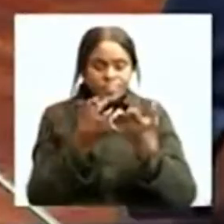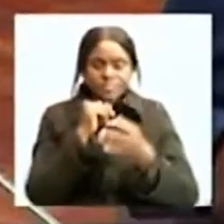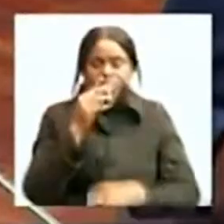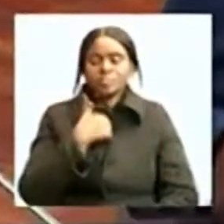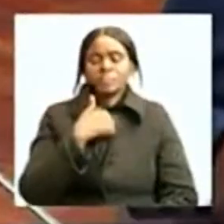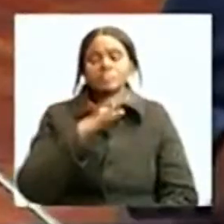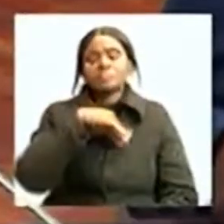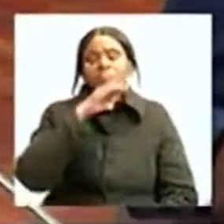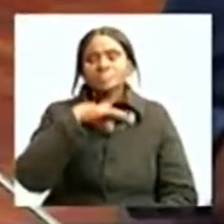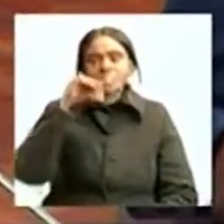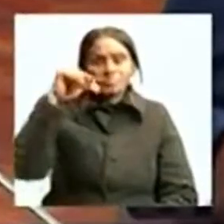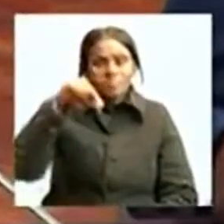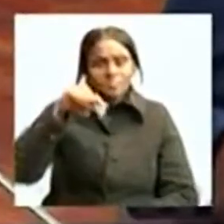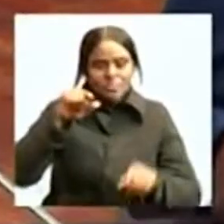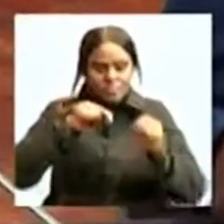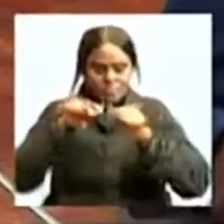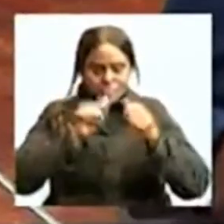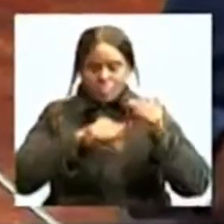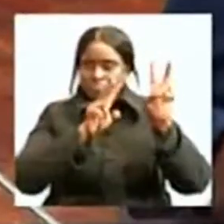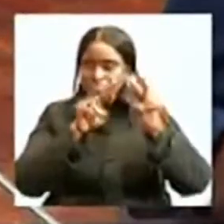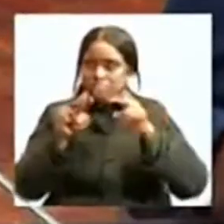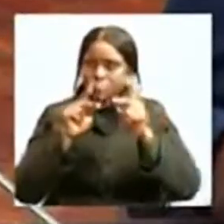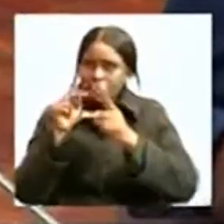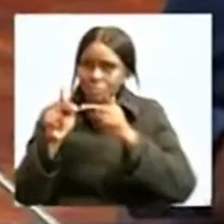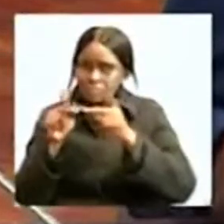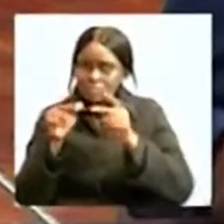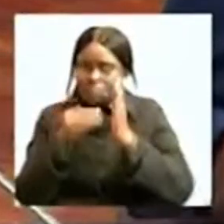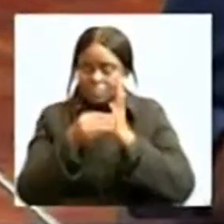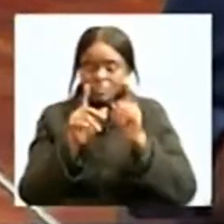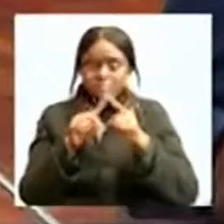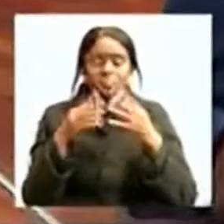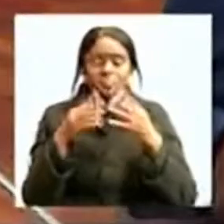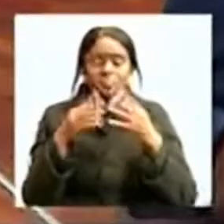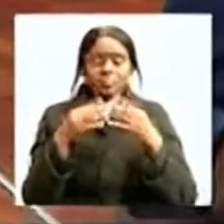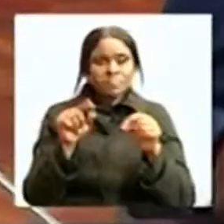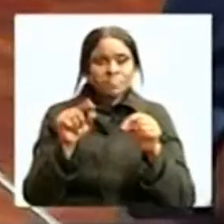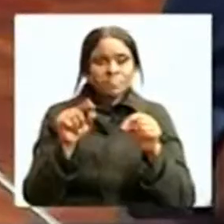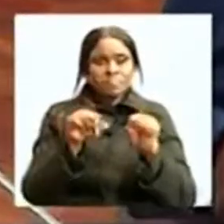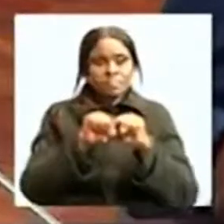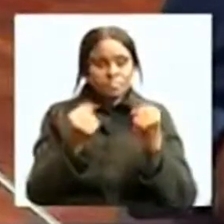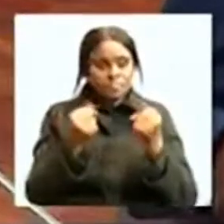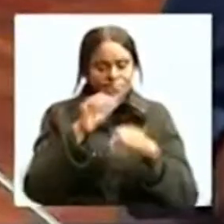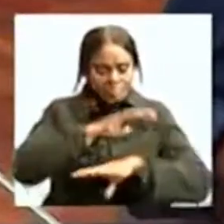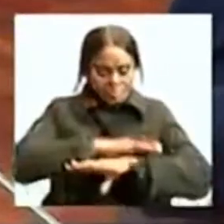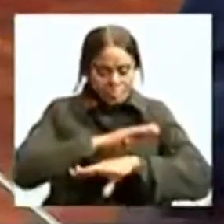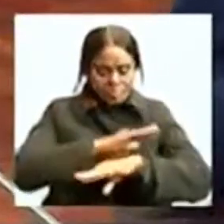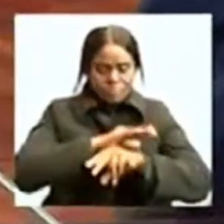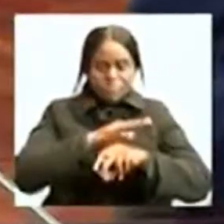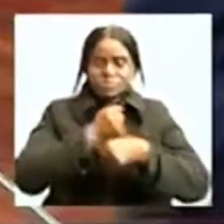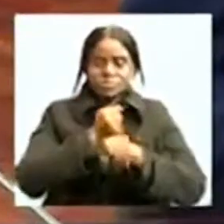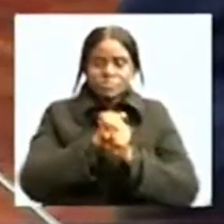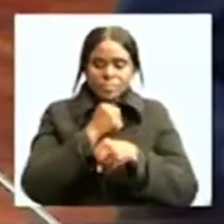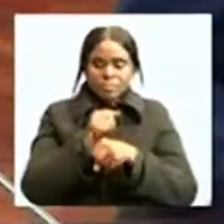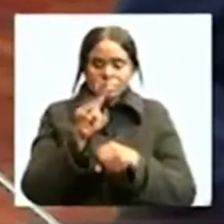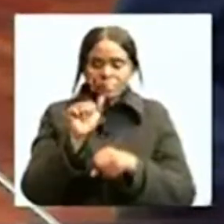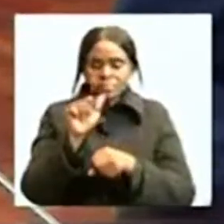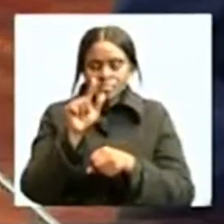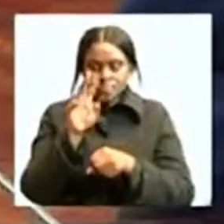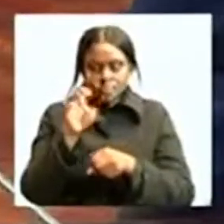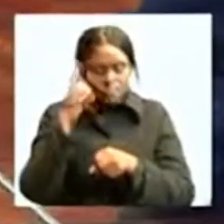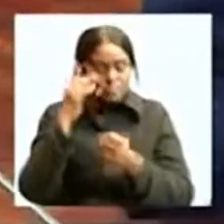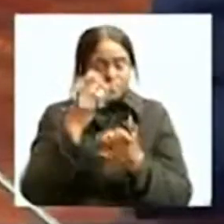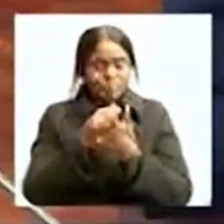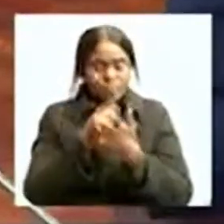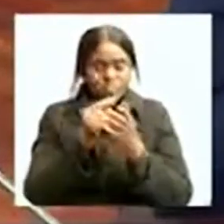inadequate quality control and inspection processes led to the acceptance of defective desks, compromising value for money and diminishing